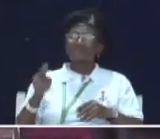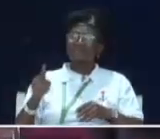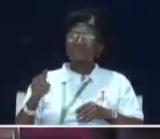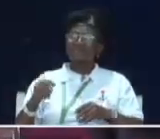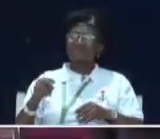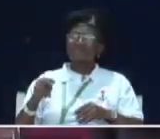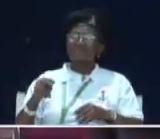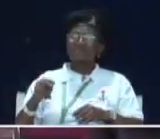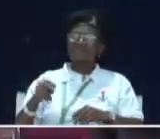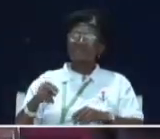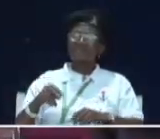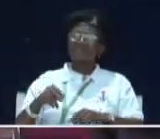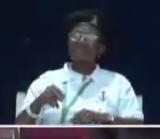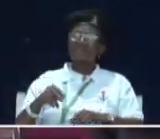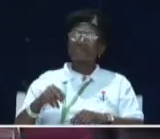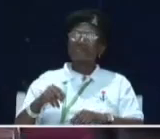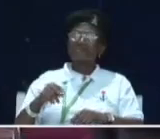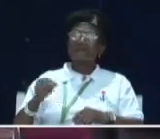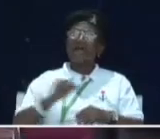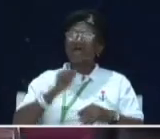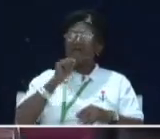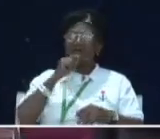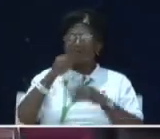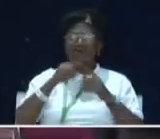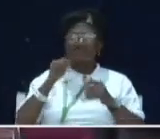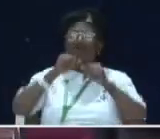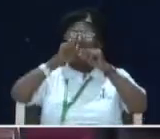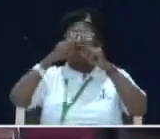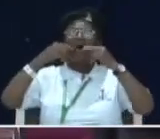I'm about to pronounce a blessing on you tonight,